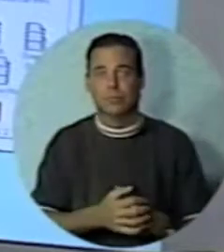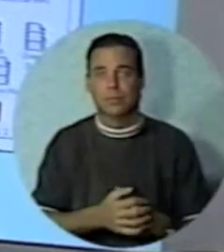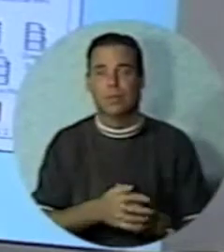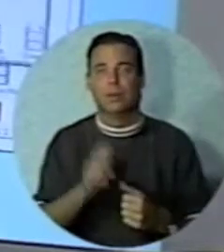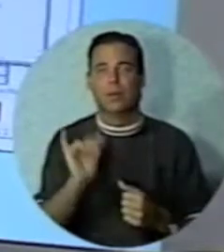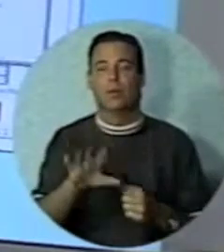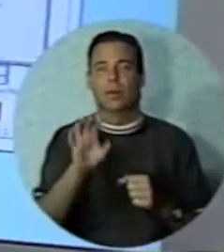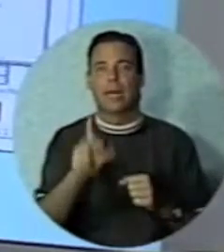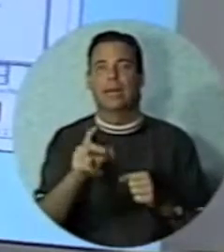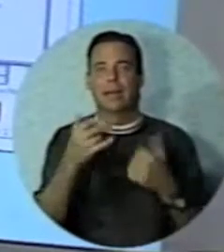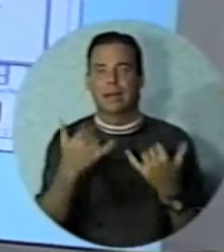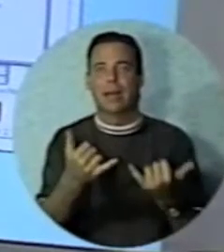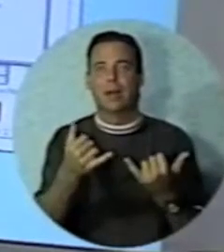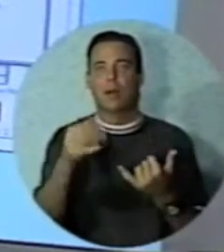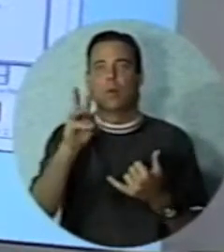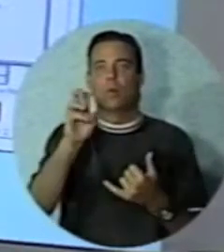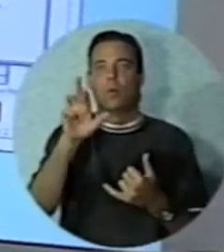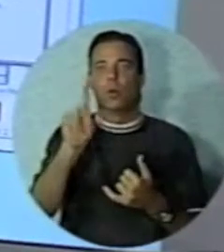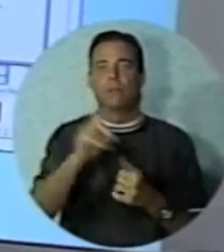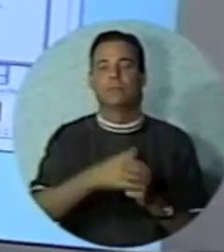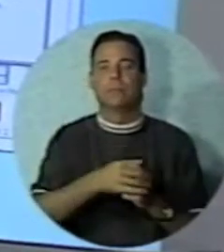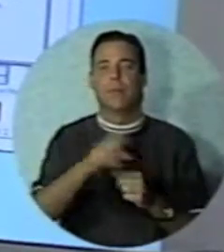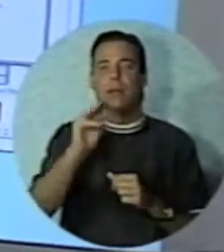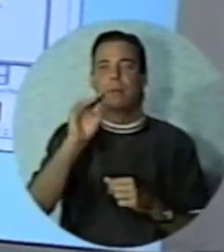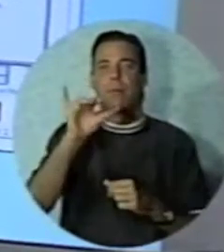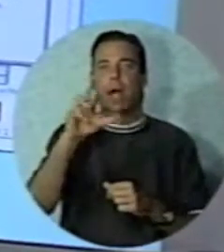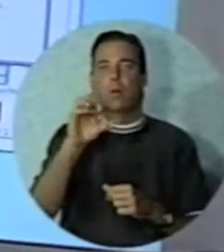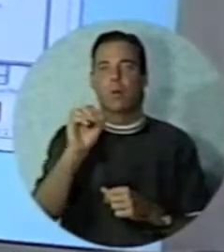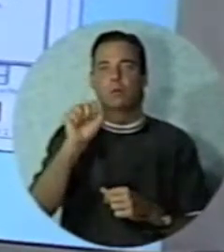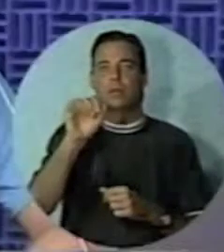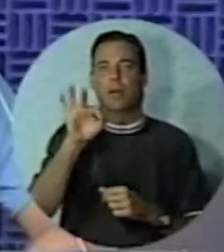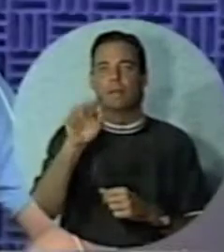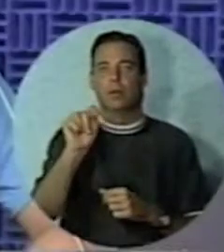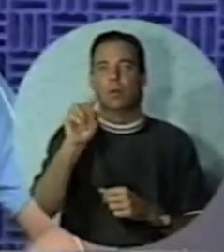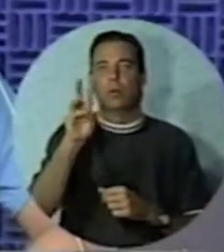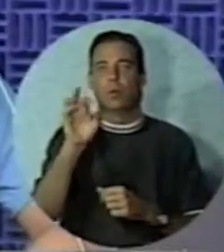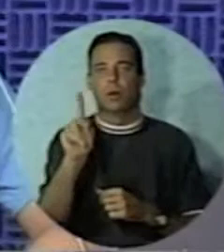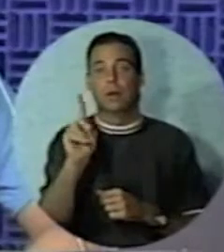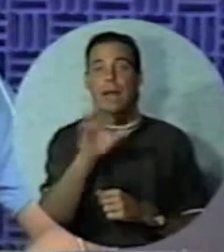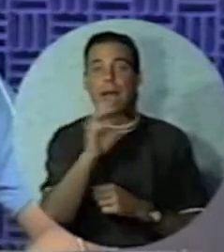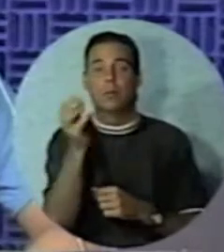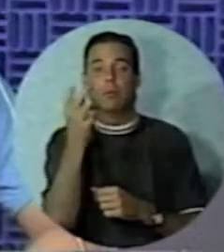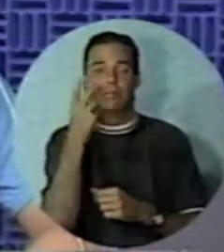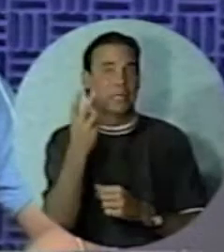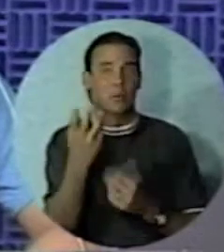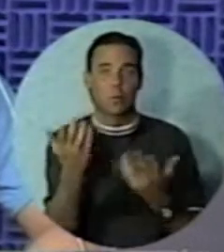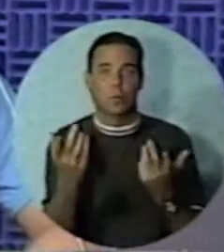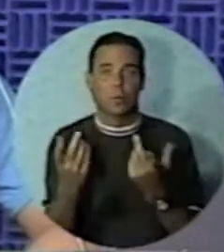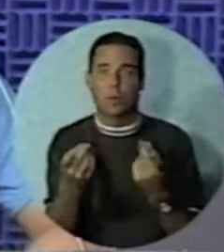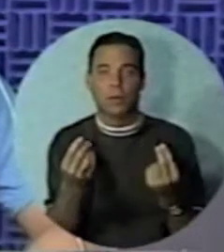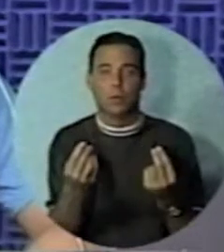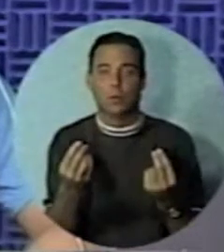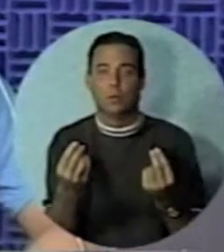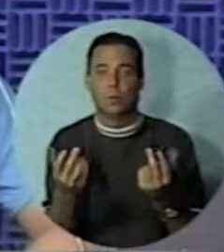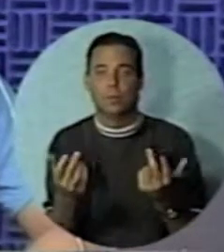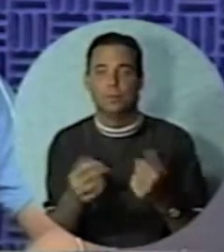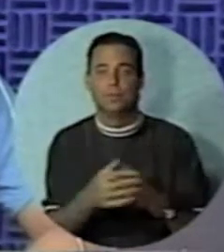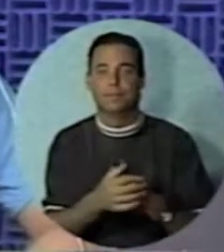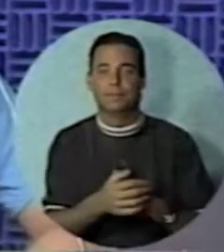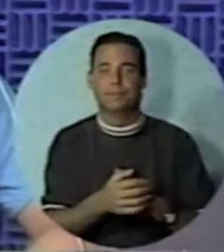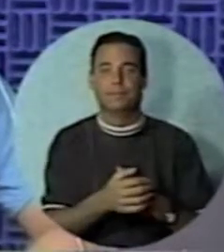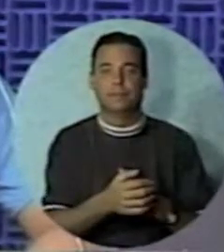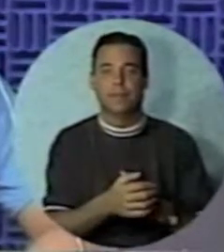Word, Microsoft Word, and we'll see what we can do.